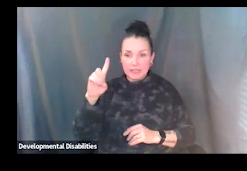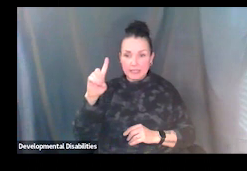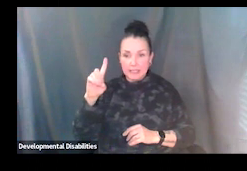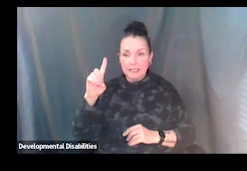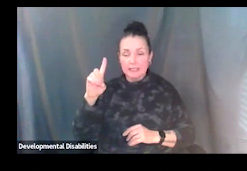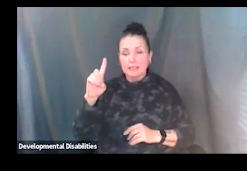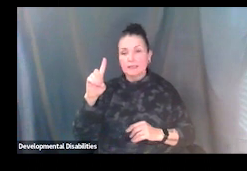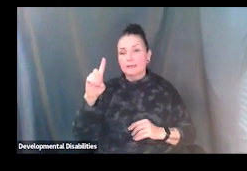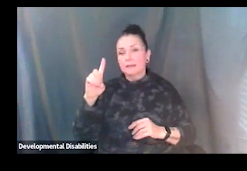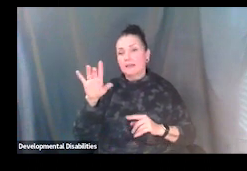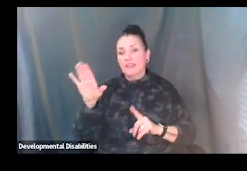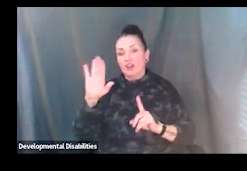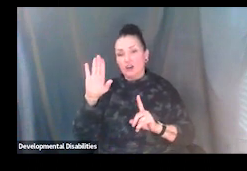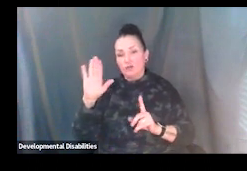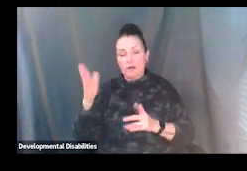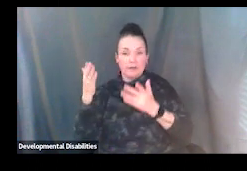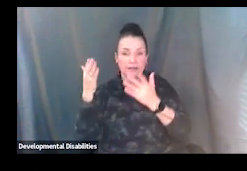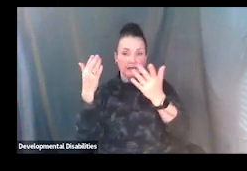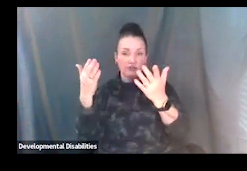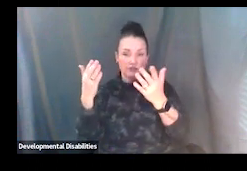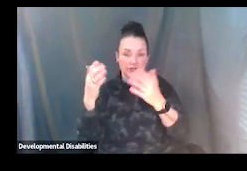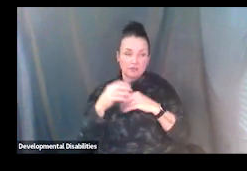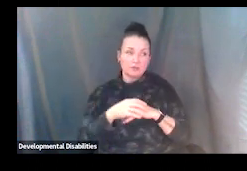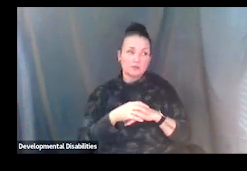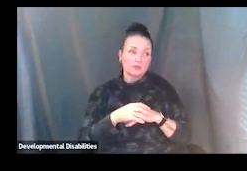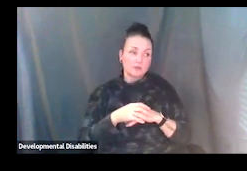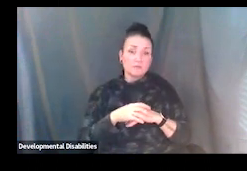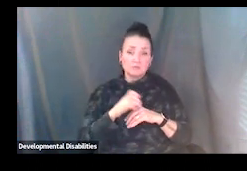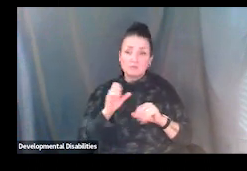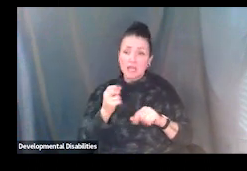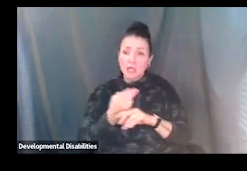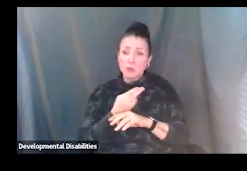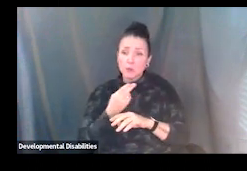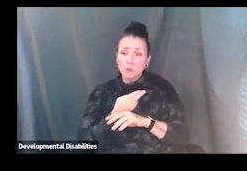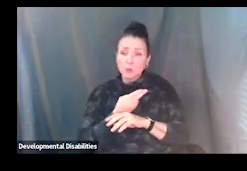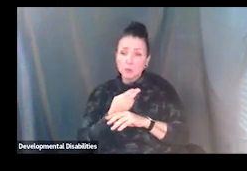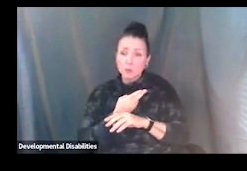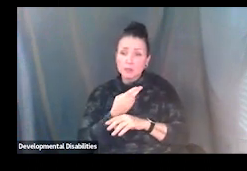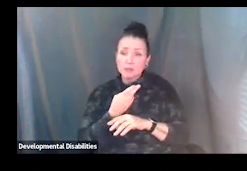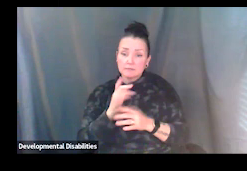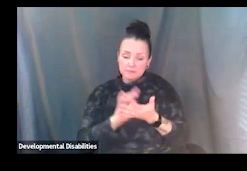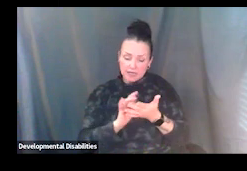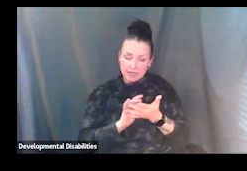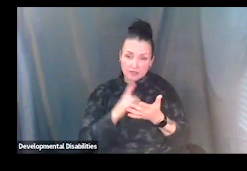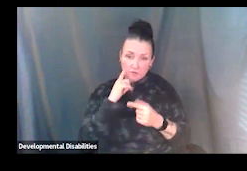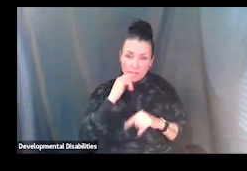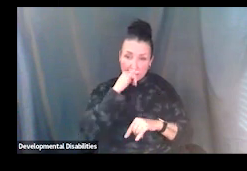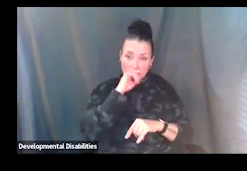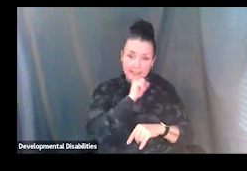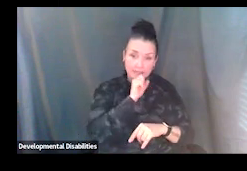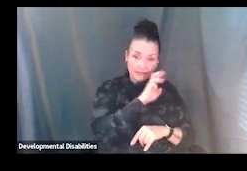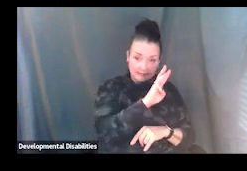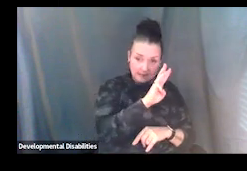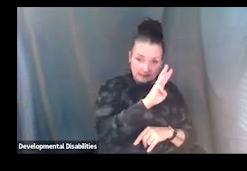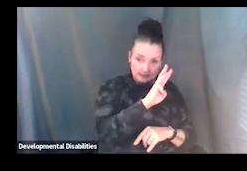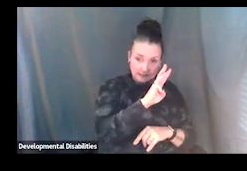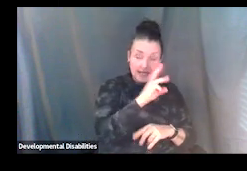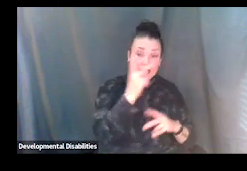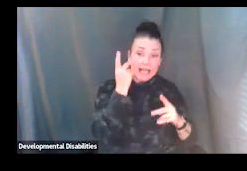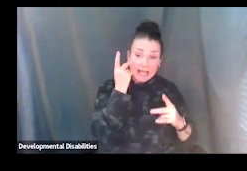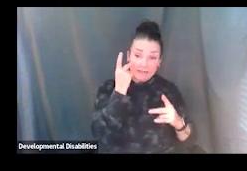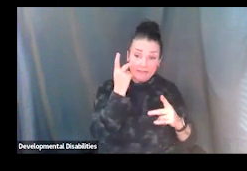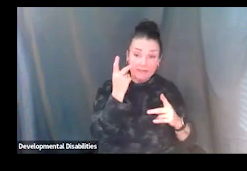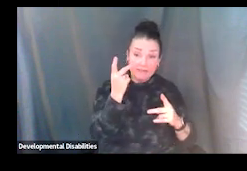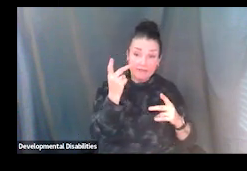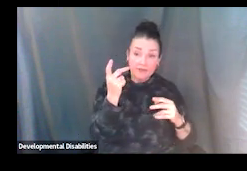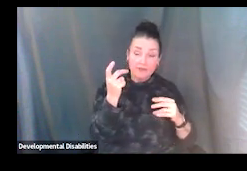endorses the use of medication for ADHD in kids 4 to 6 when behavioral strategies have not been effective. And so I think that's the key,